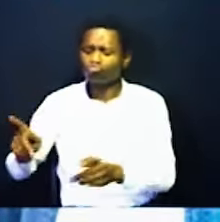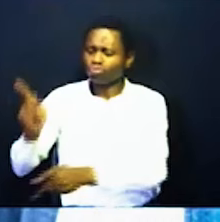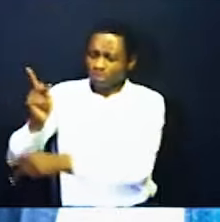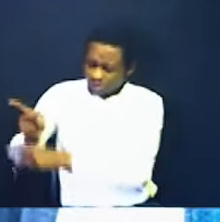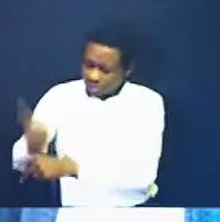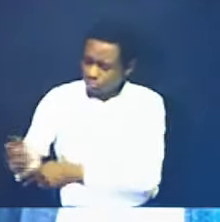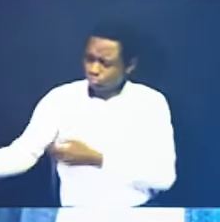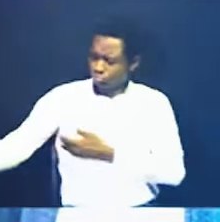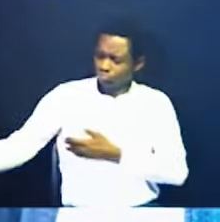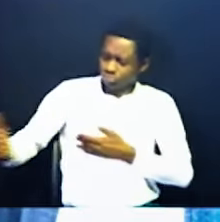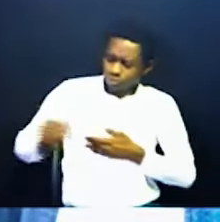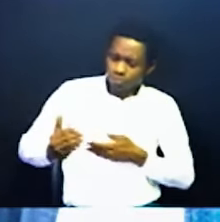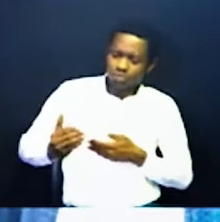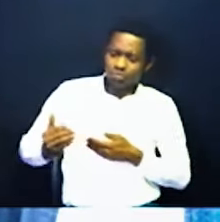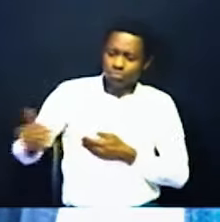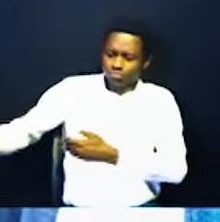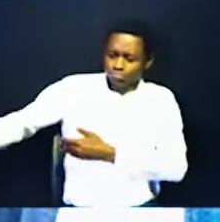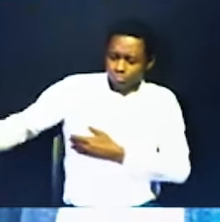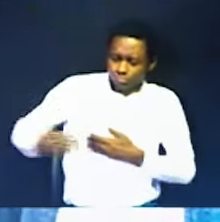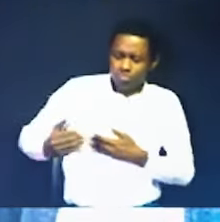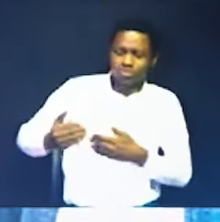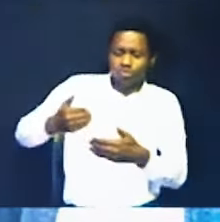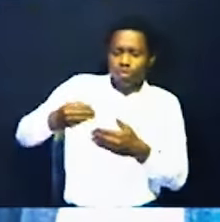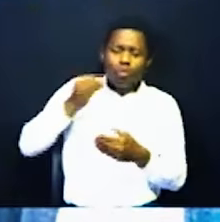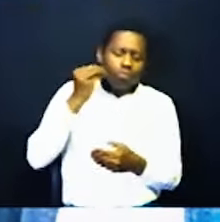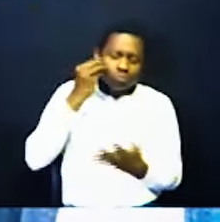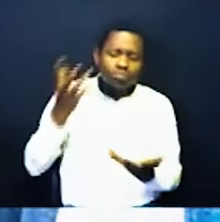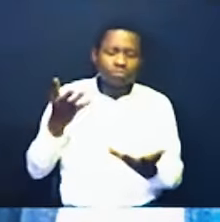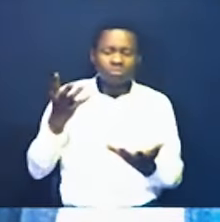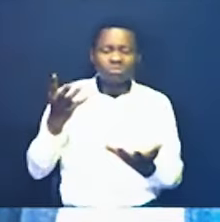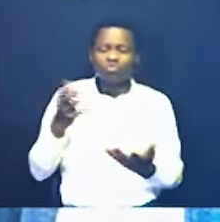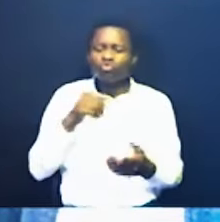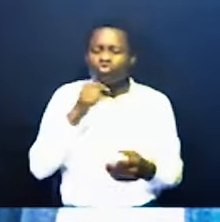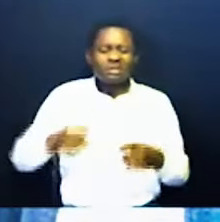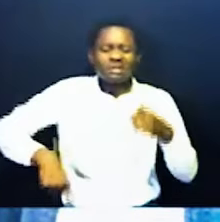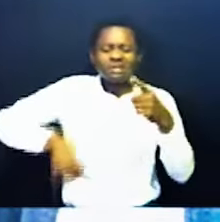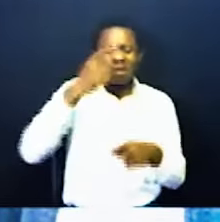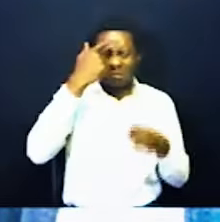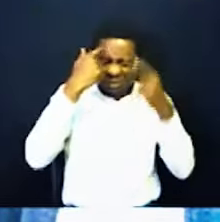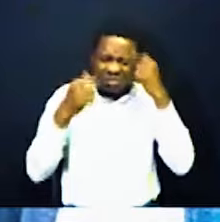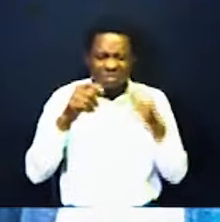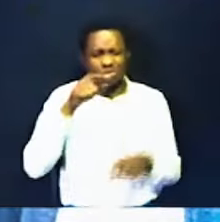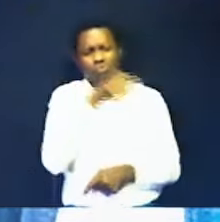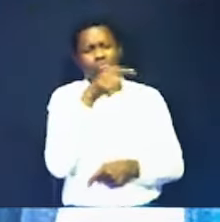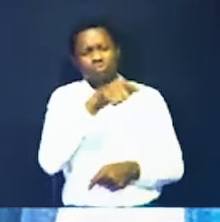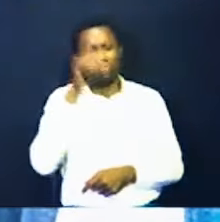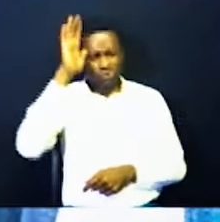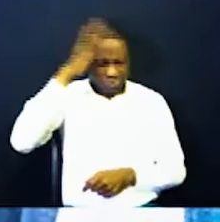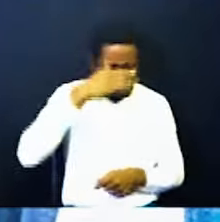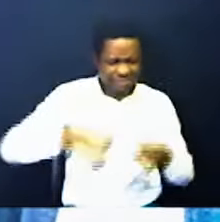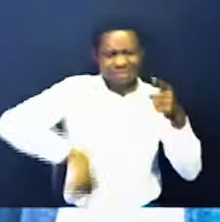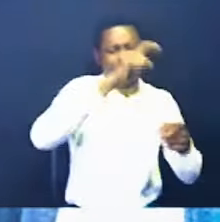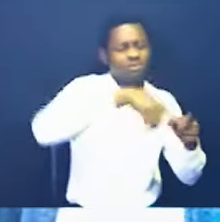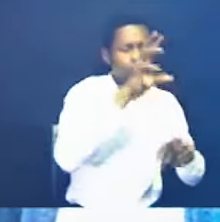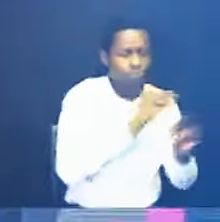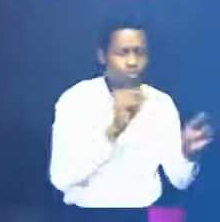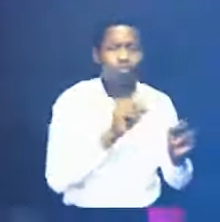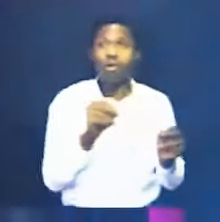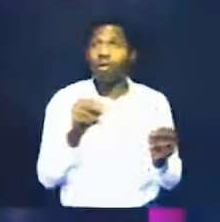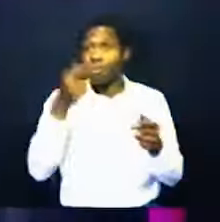will not sack them from home. Because they are stubborn. Because the mighty one is still